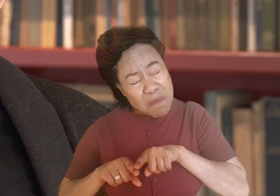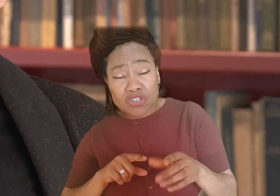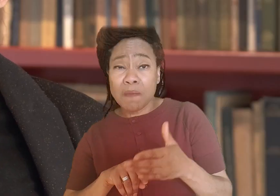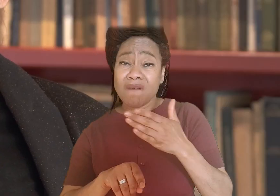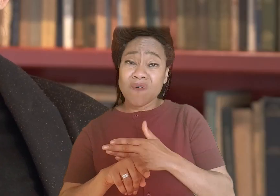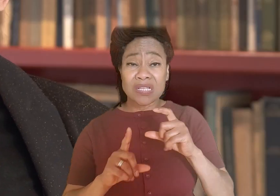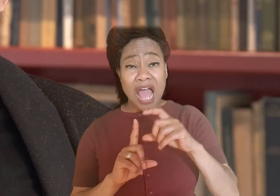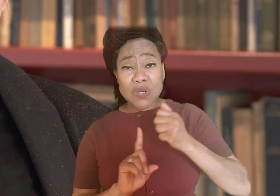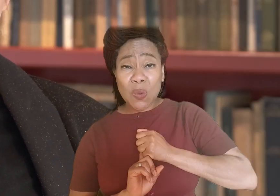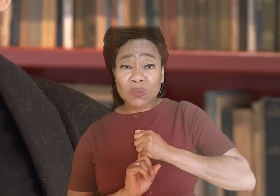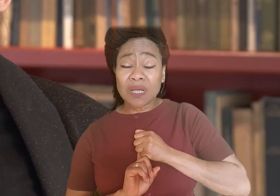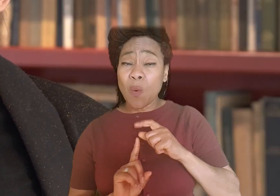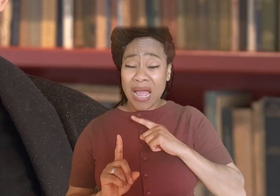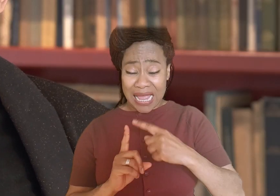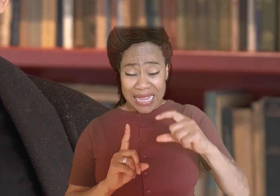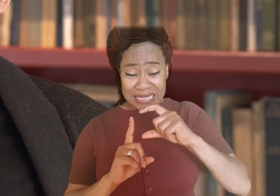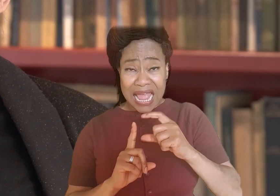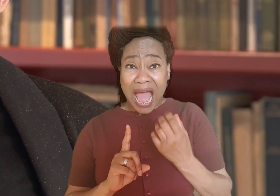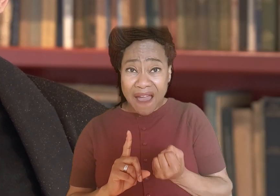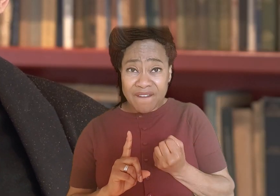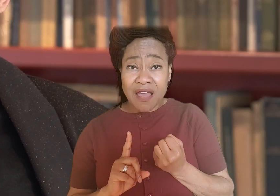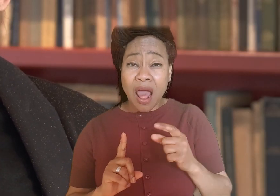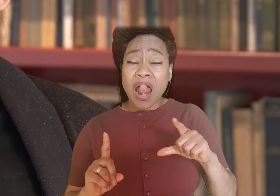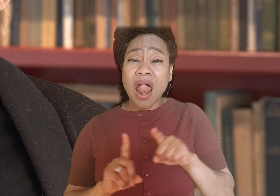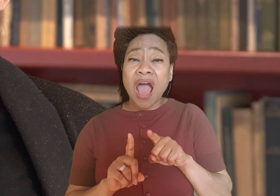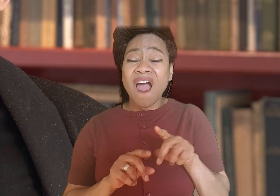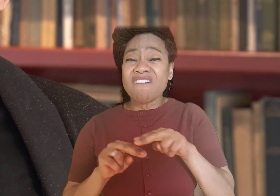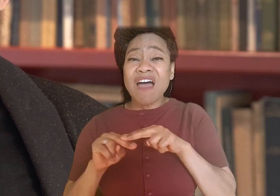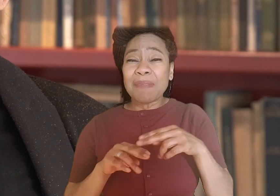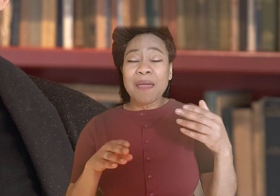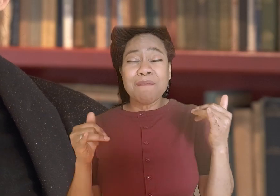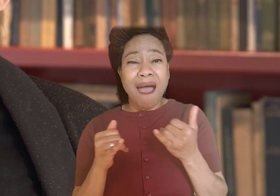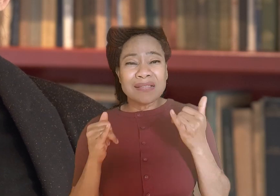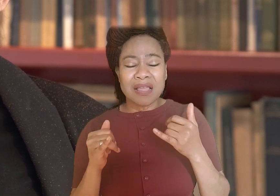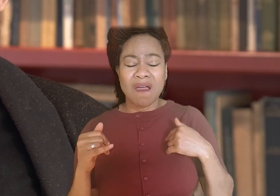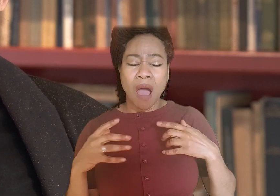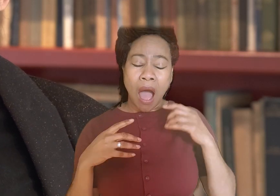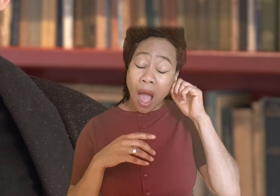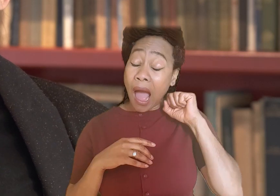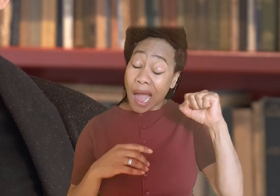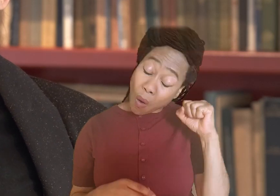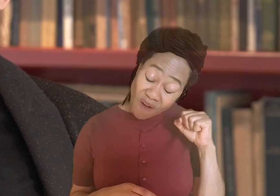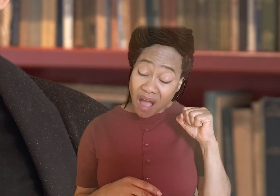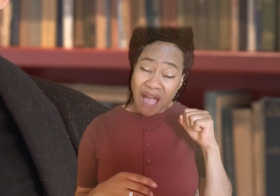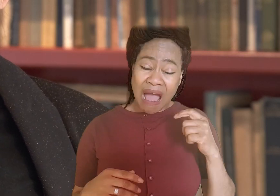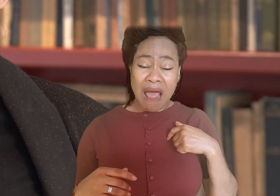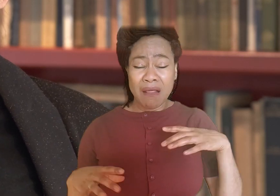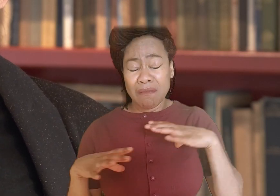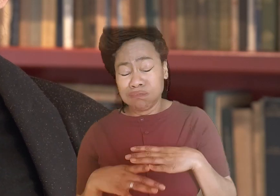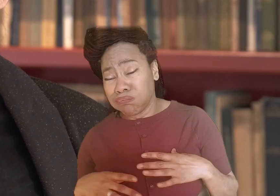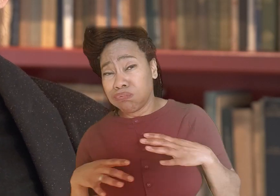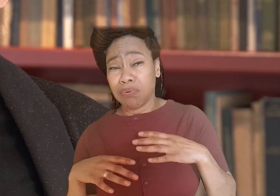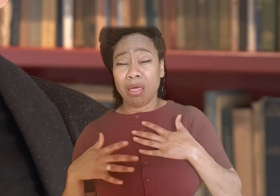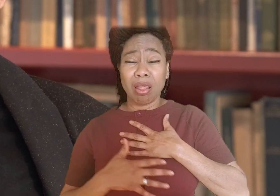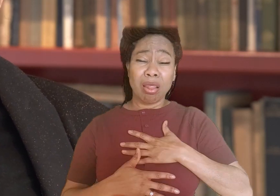Because having EDS is like being brutally hungover at a family function. You're knackered, you're nauseous, everything